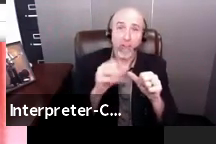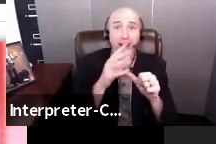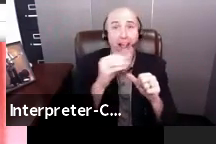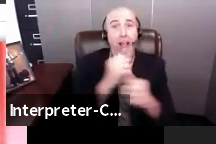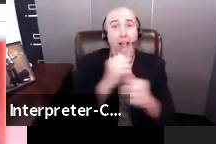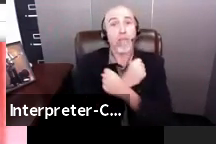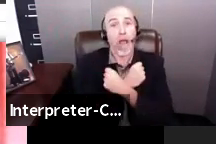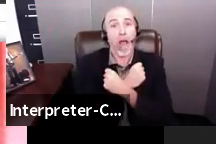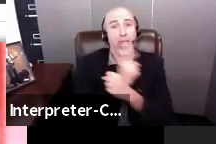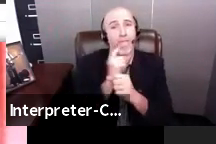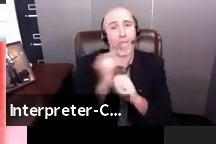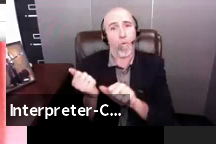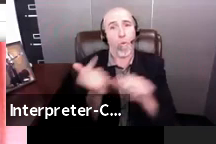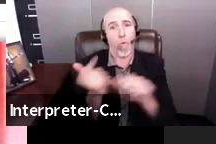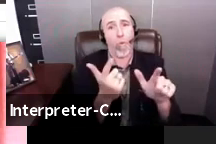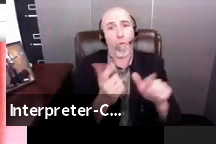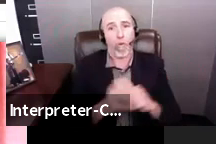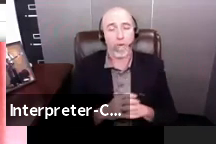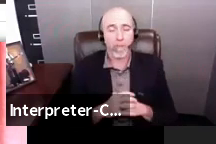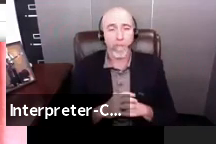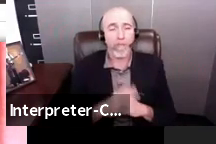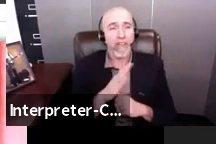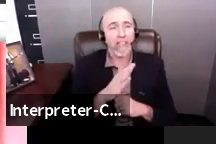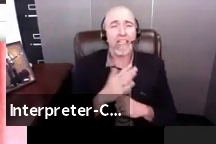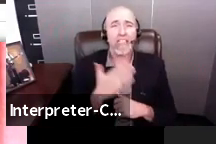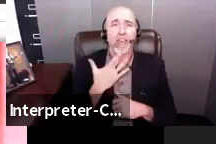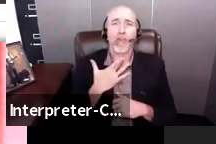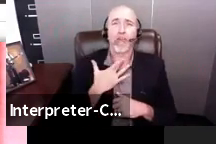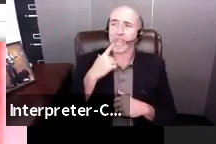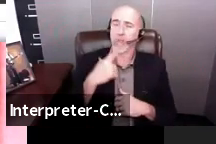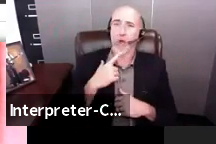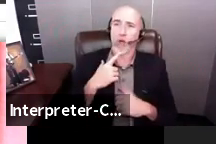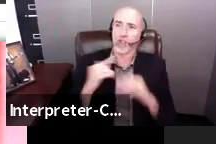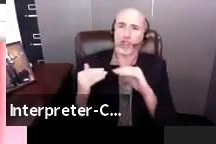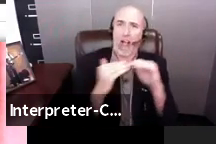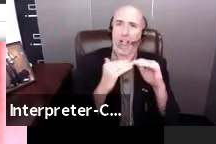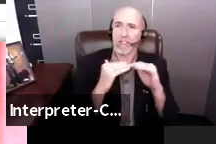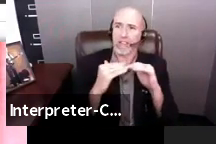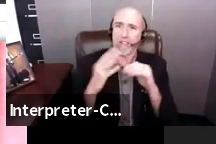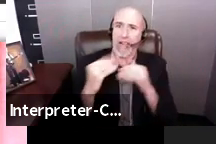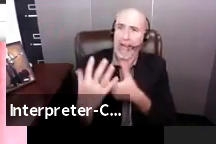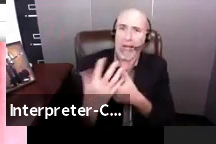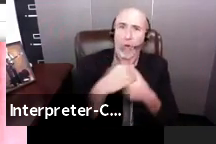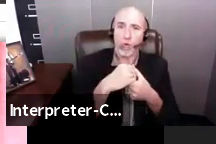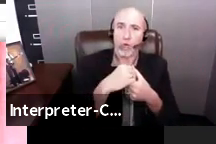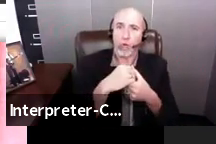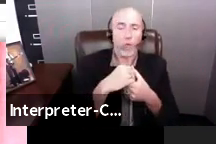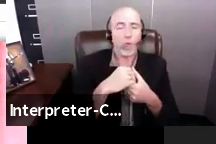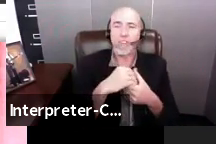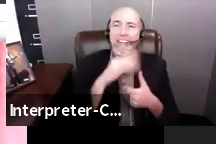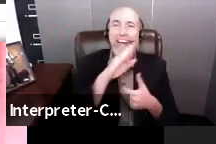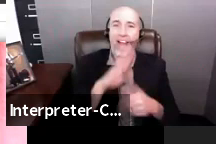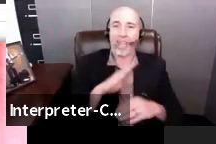all. His thirst for justice and inclusion was never quenched.